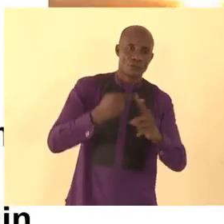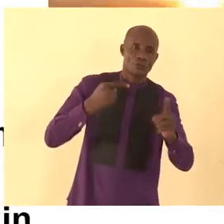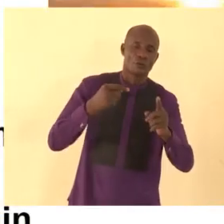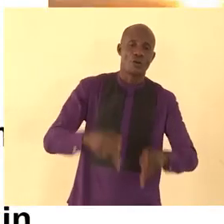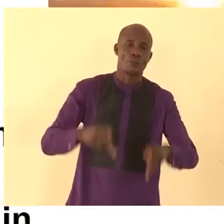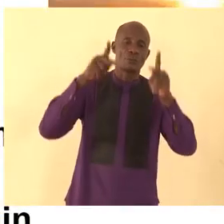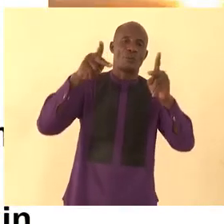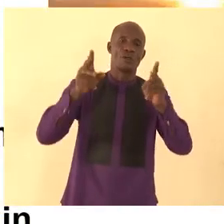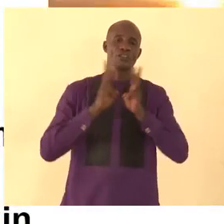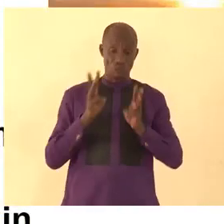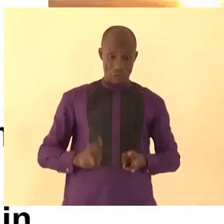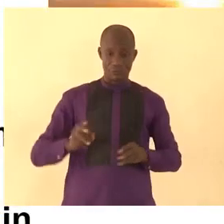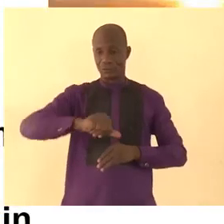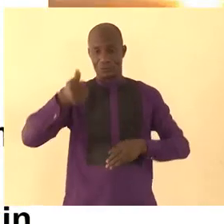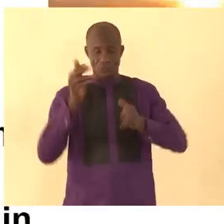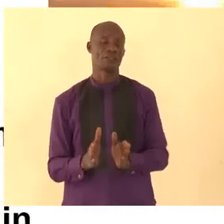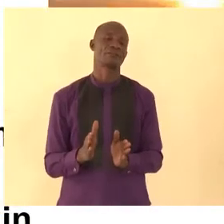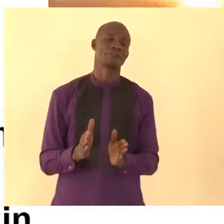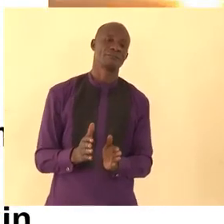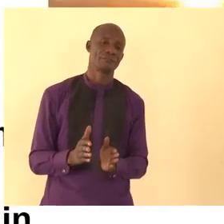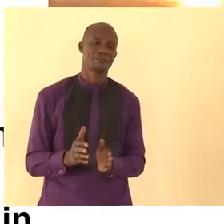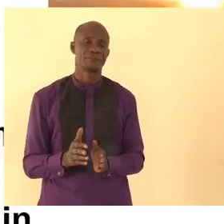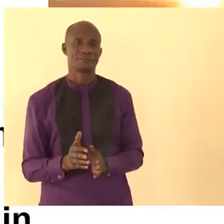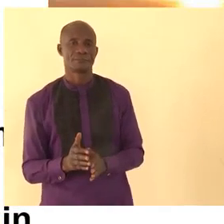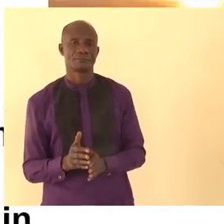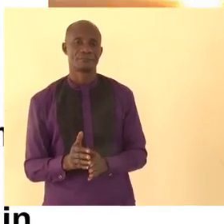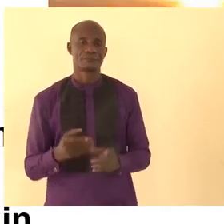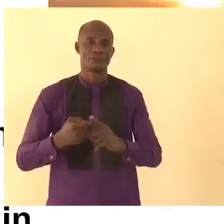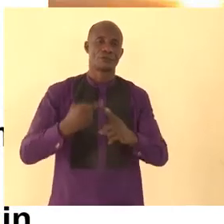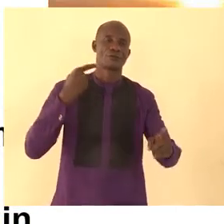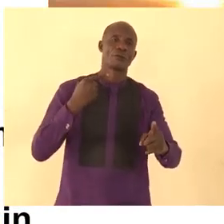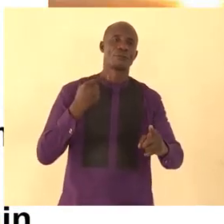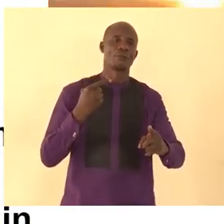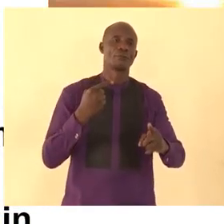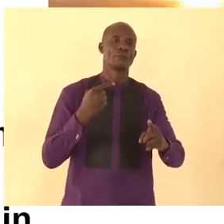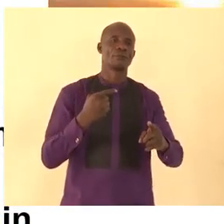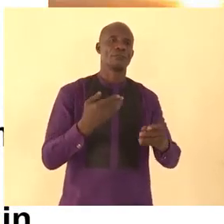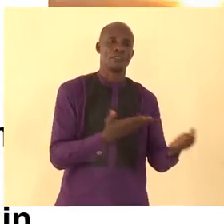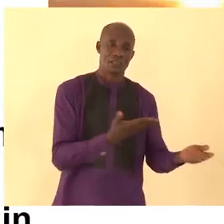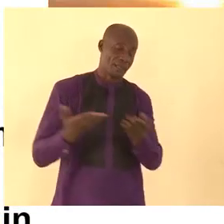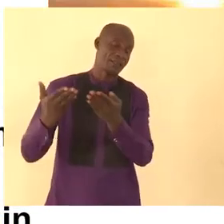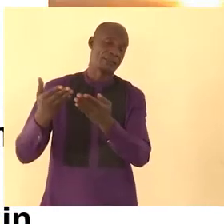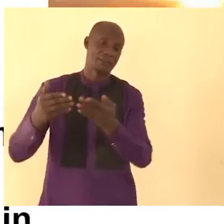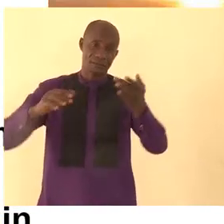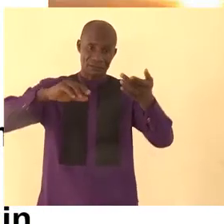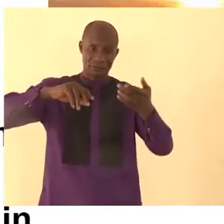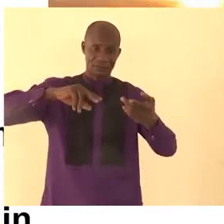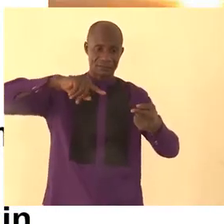from promoting the welfare of others, not seeking our own welfare, from bearing the pains of others.